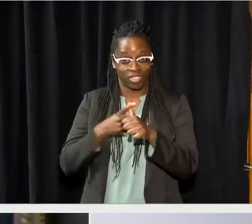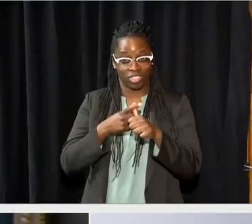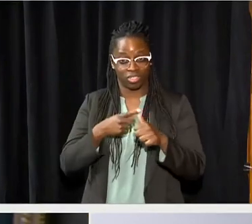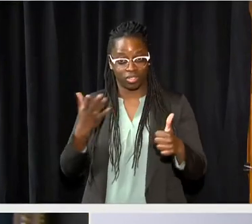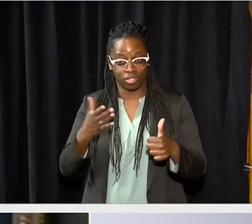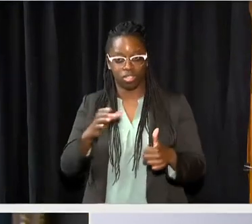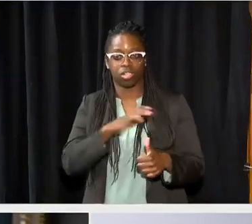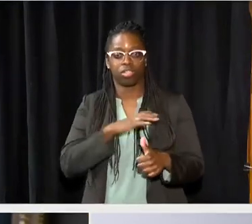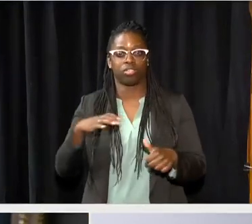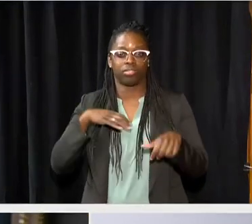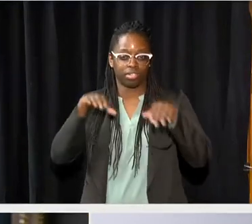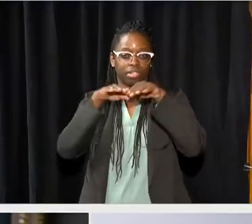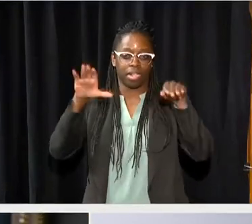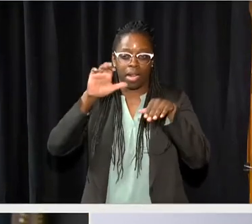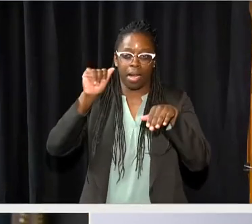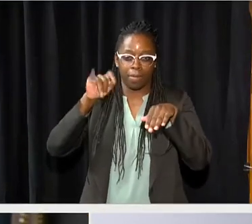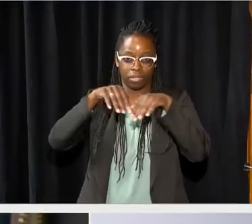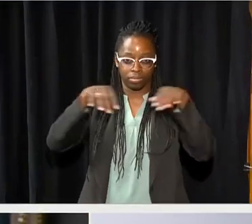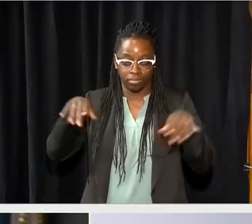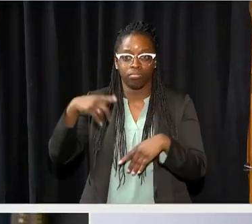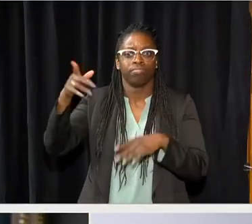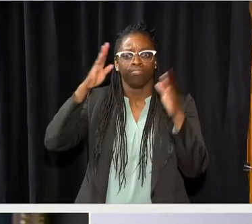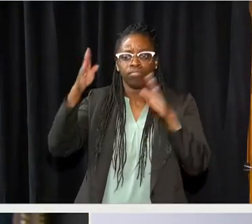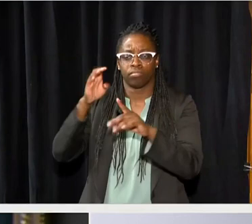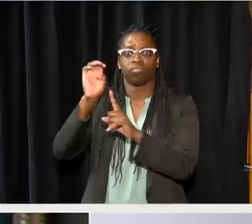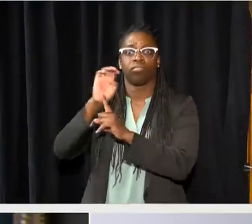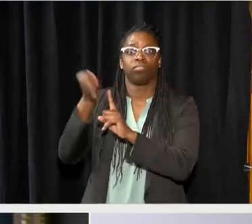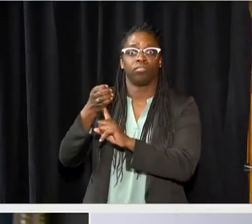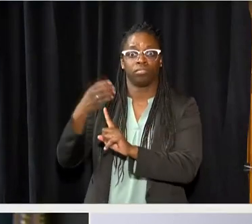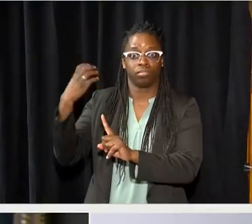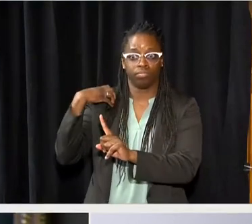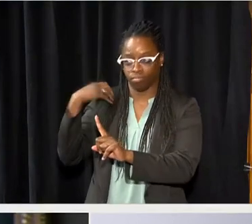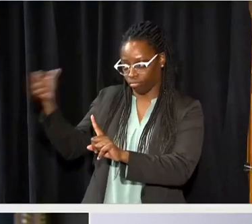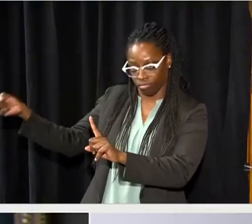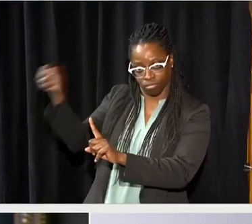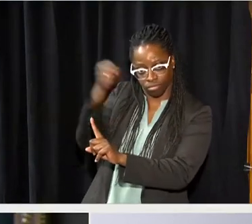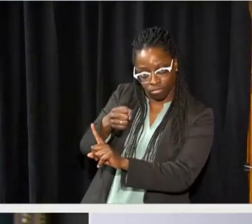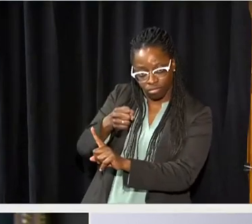cabinet-level climate chief and the first green bank dedicated